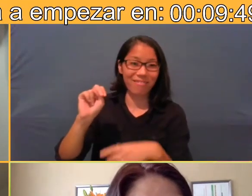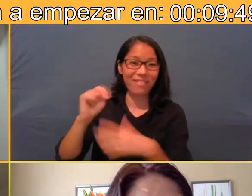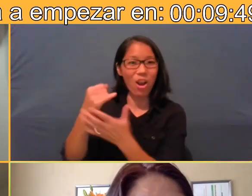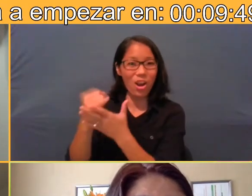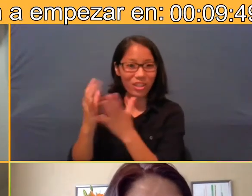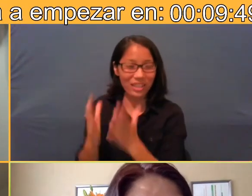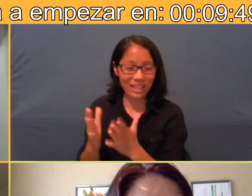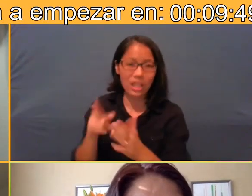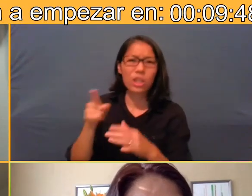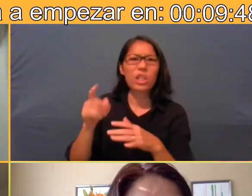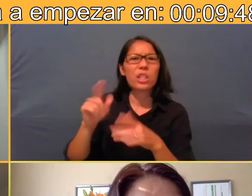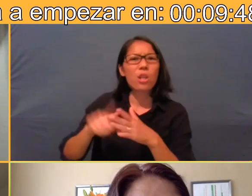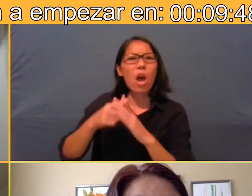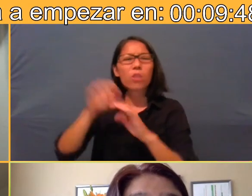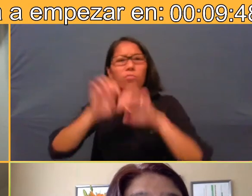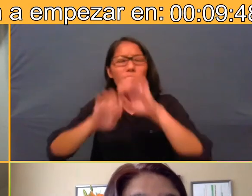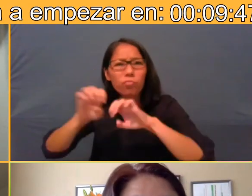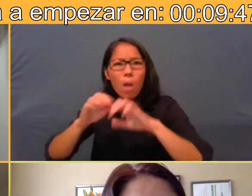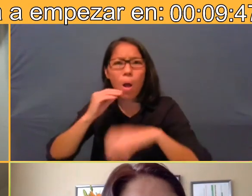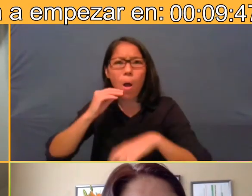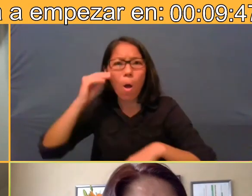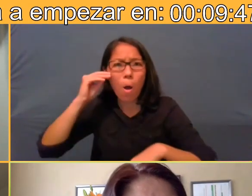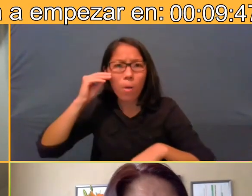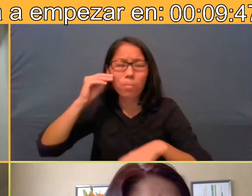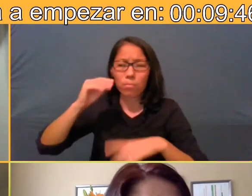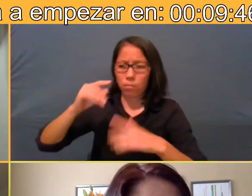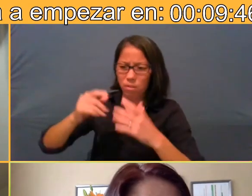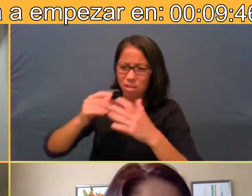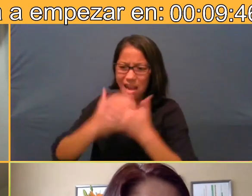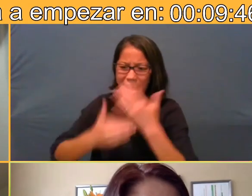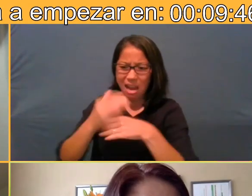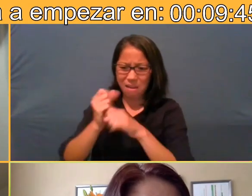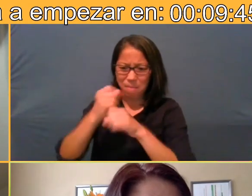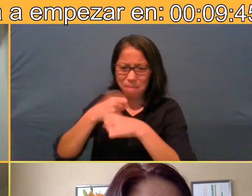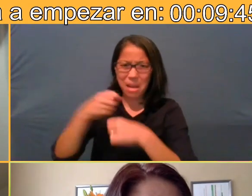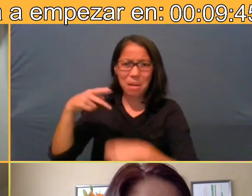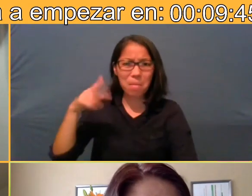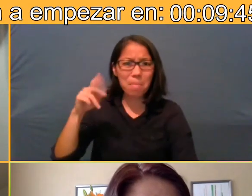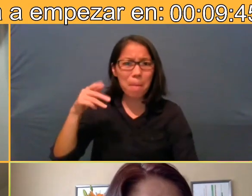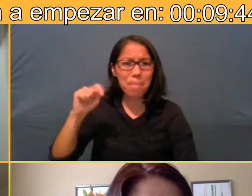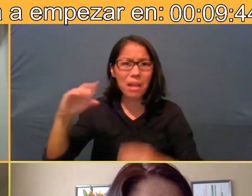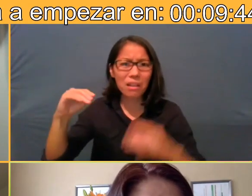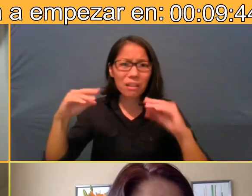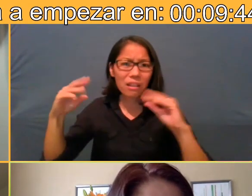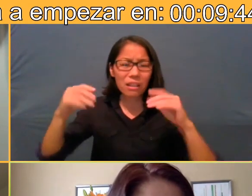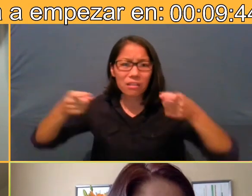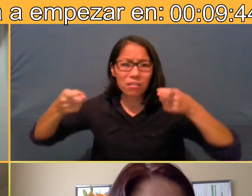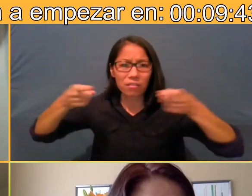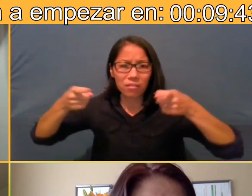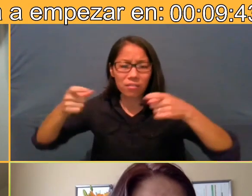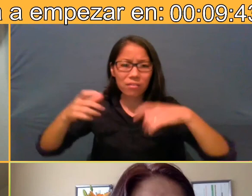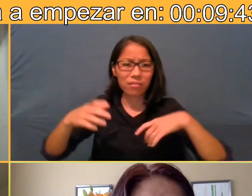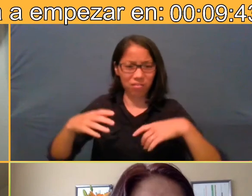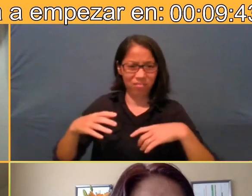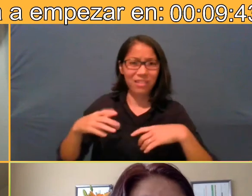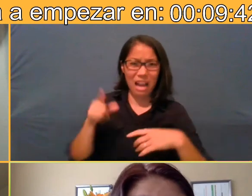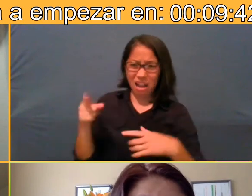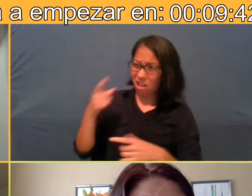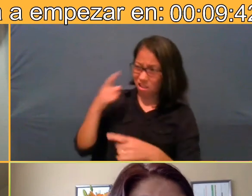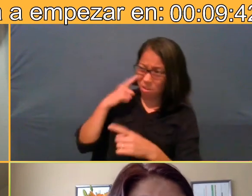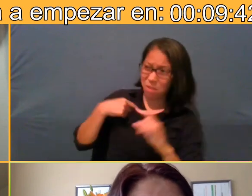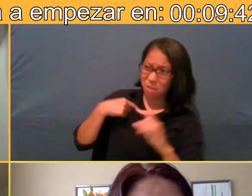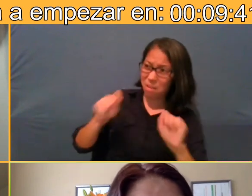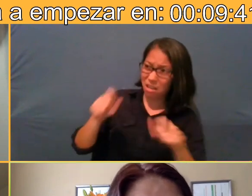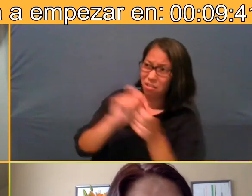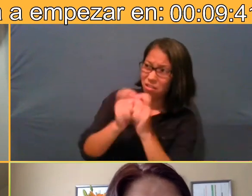handmade objects and puppets. And so I sent her the text and I said, do you think that maybe we could turn this into a theater piece or into a show? And she said,